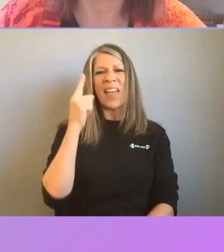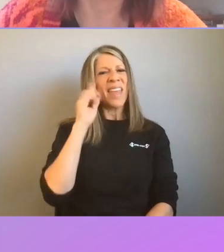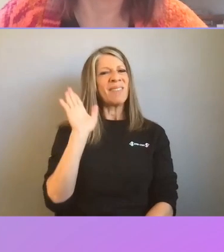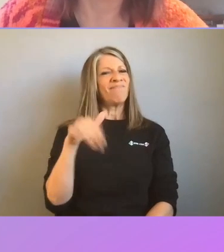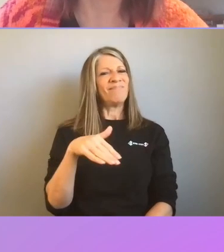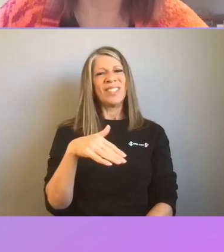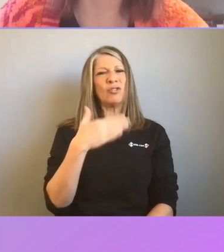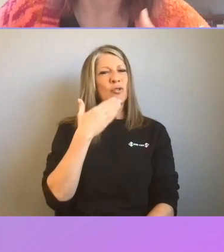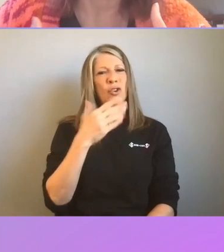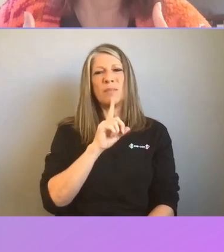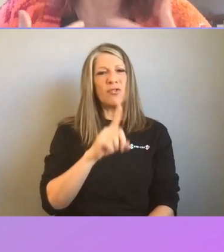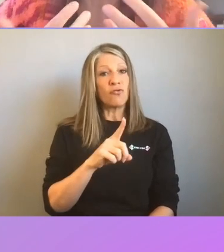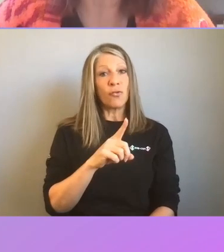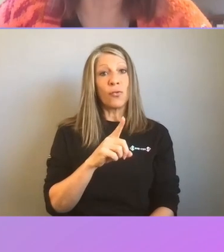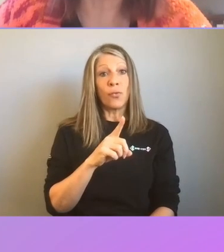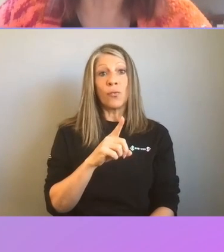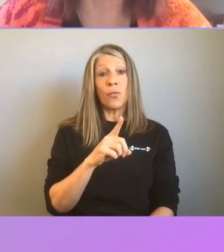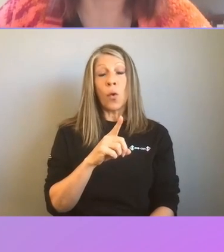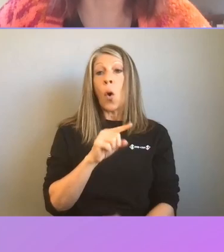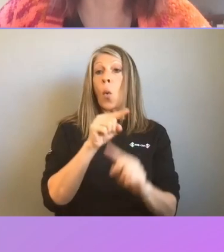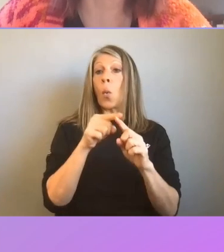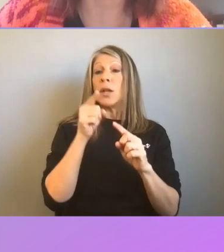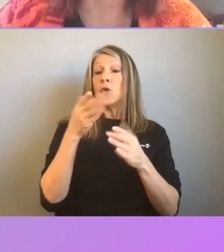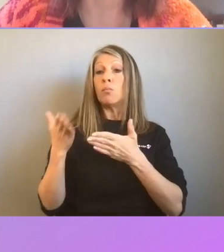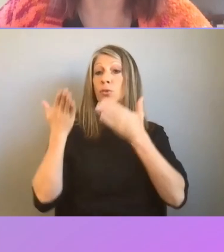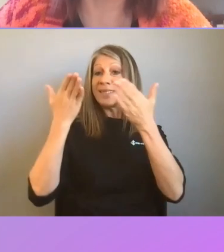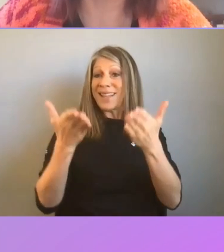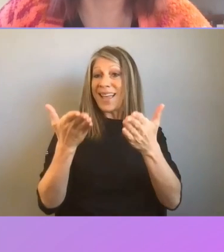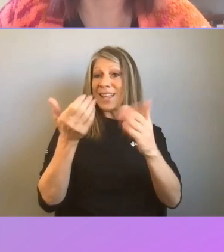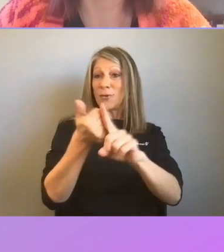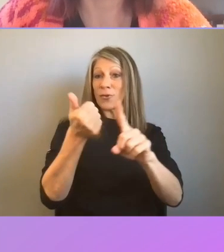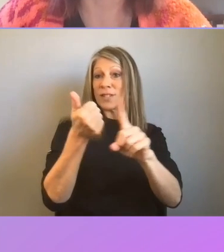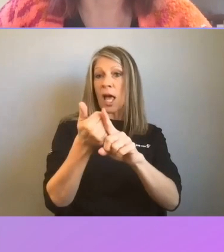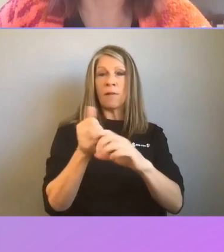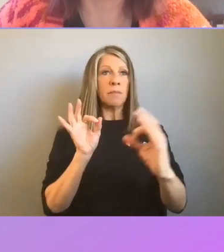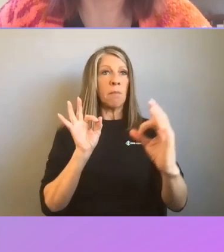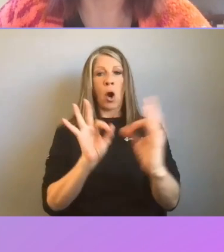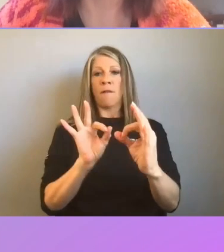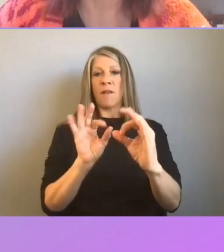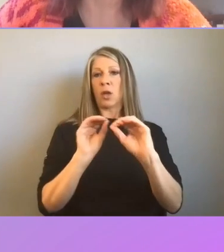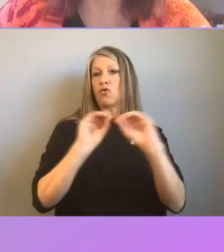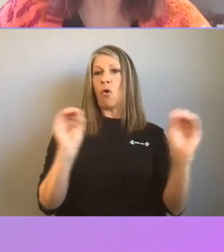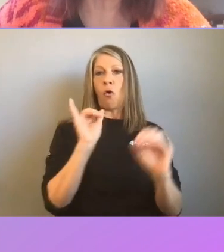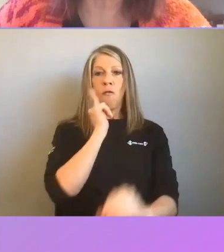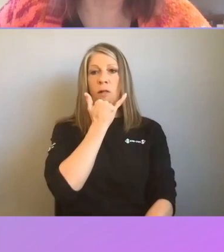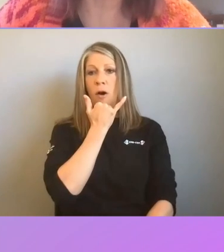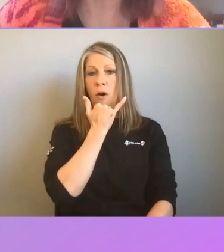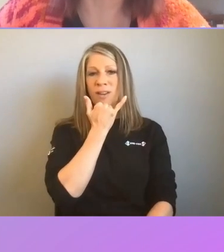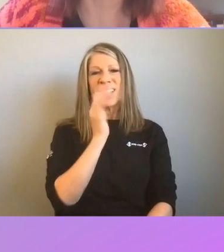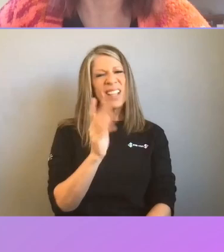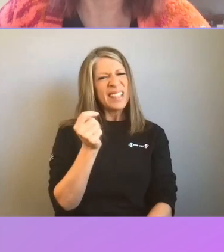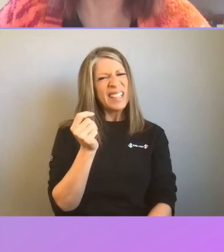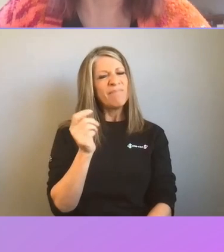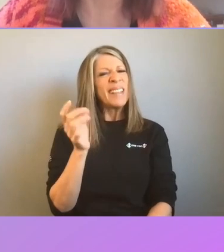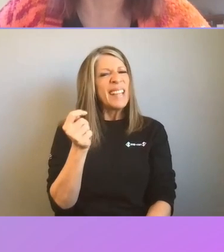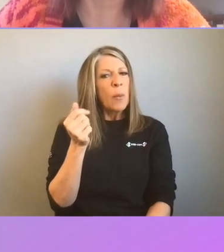true. So when you present yourselves as infallible and flawless, there's a little bit of